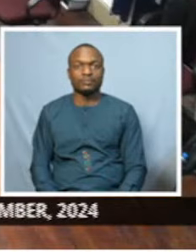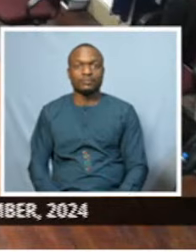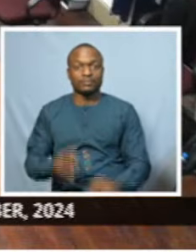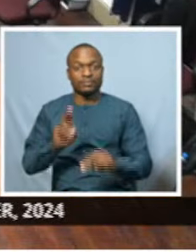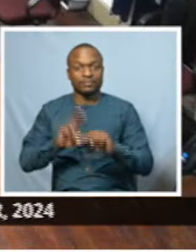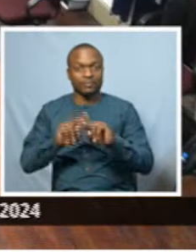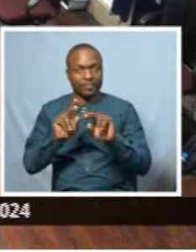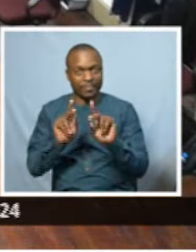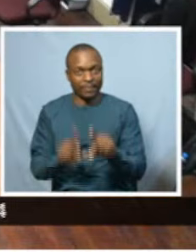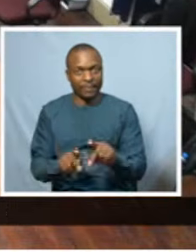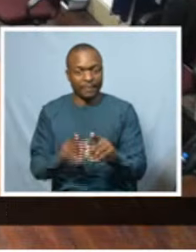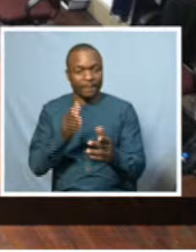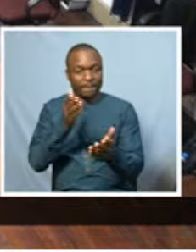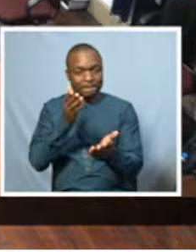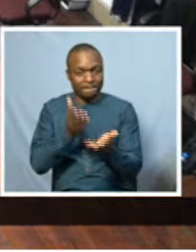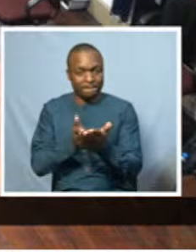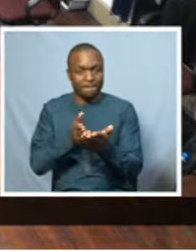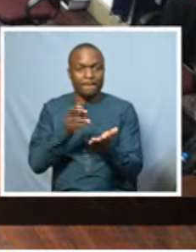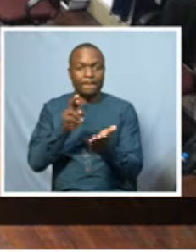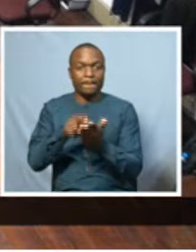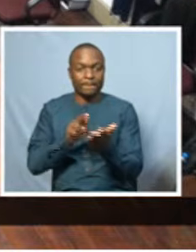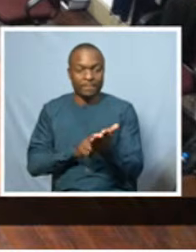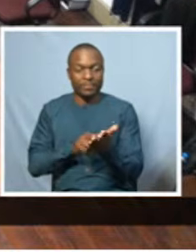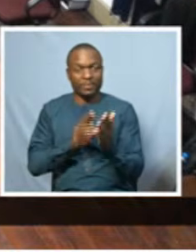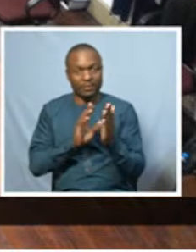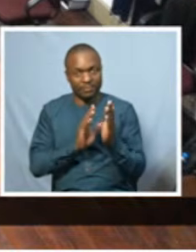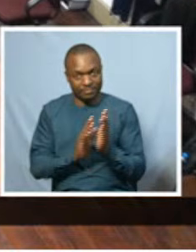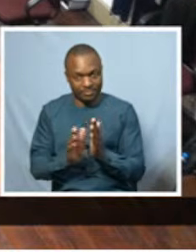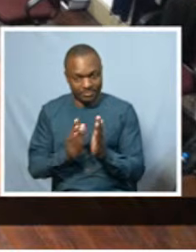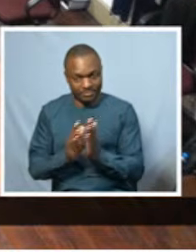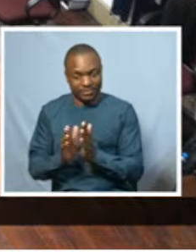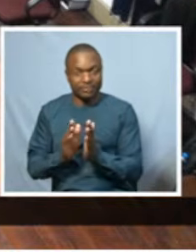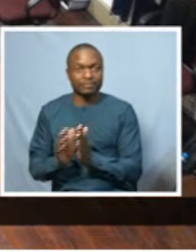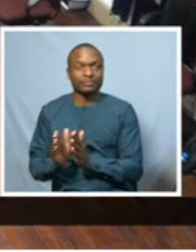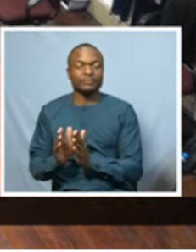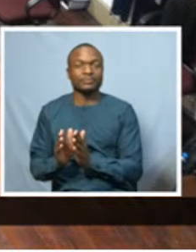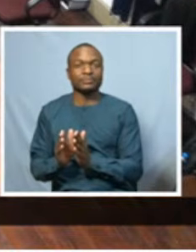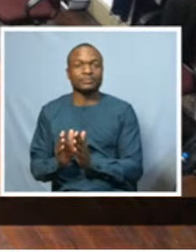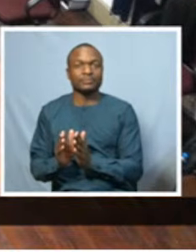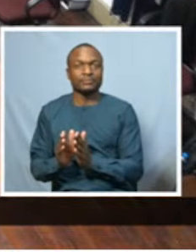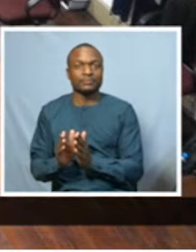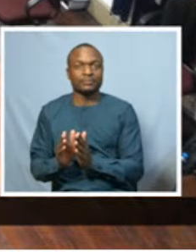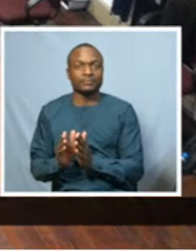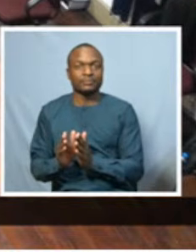Chair, this report was prepared on